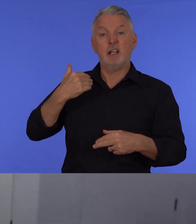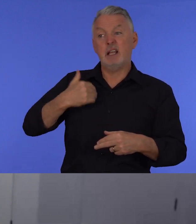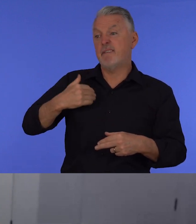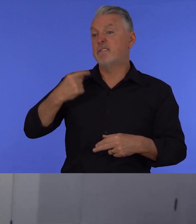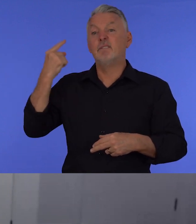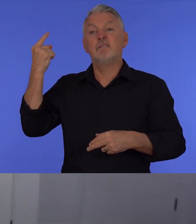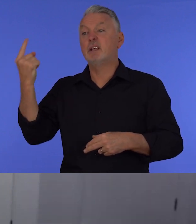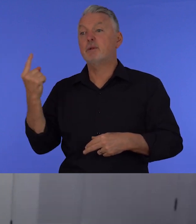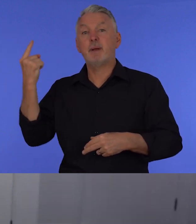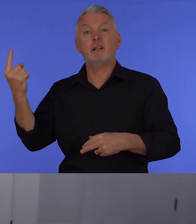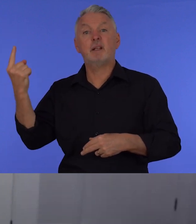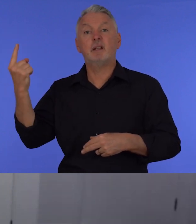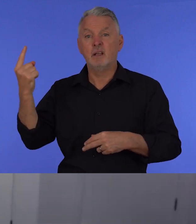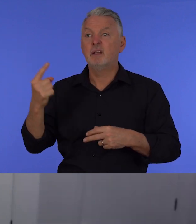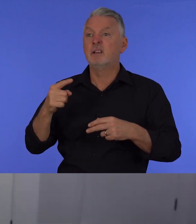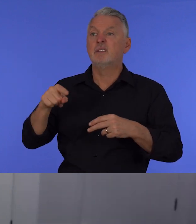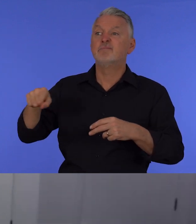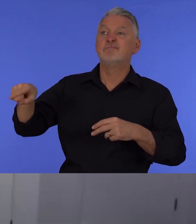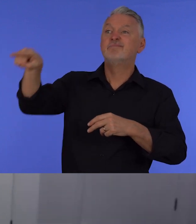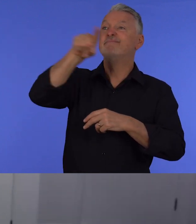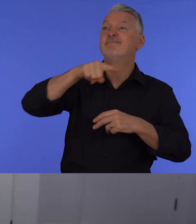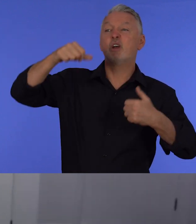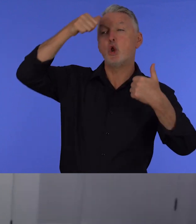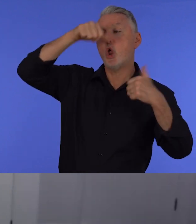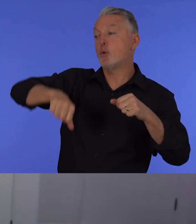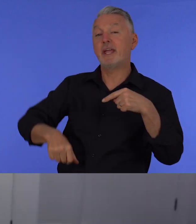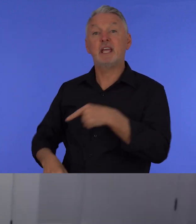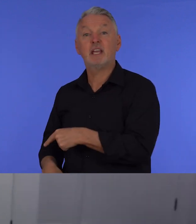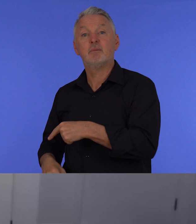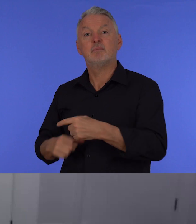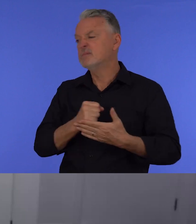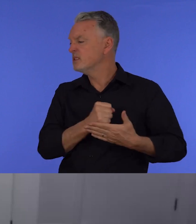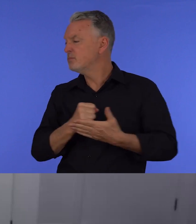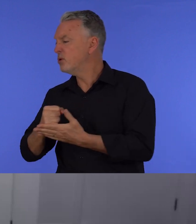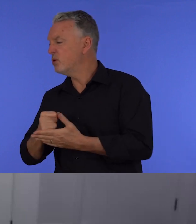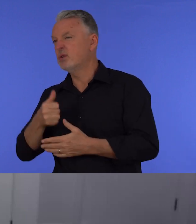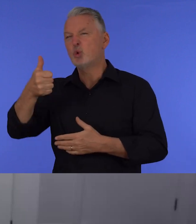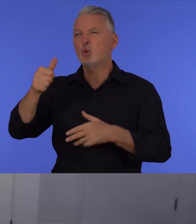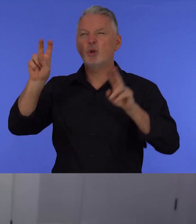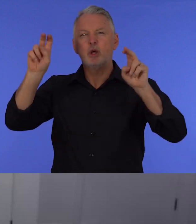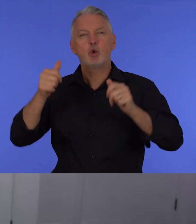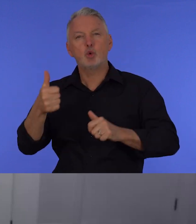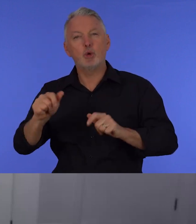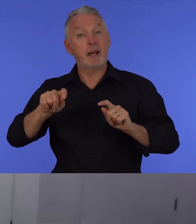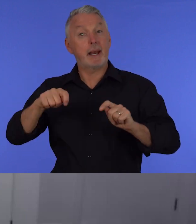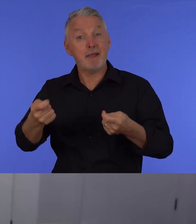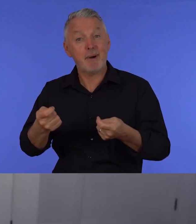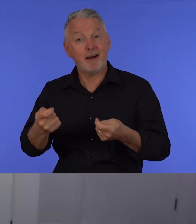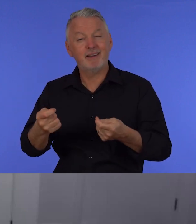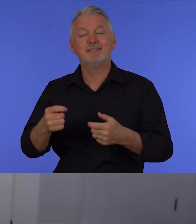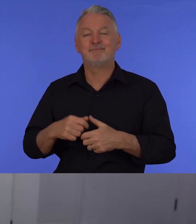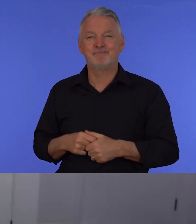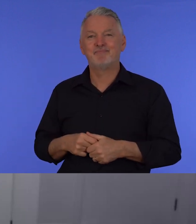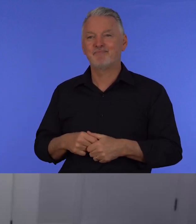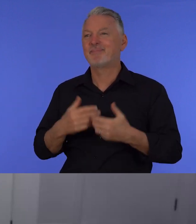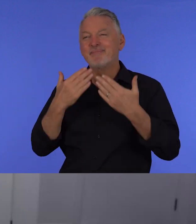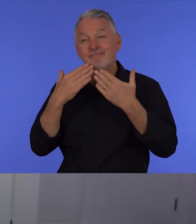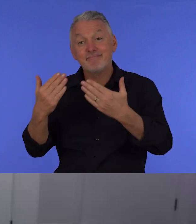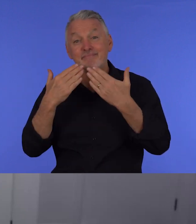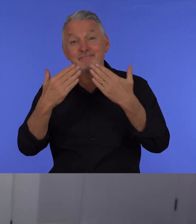living independently and somebody hasn't seen him, but somebody does check in, and that's, being a good neighbour. And I just love that flow and